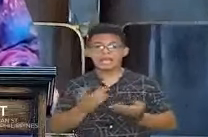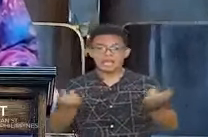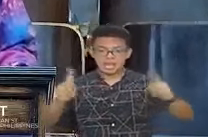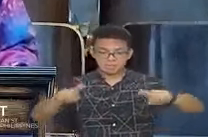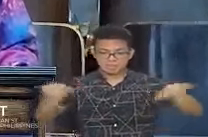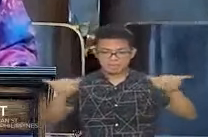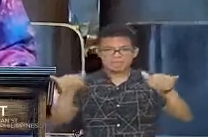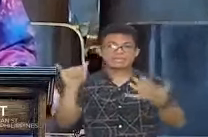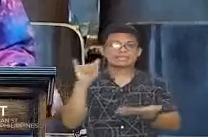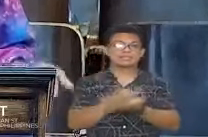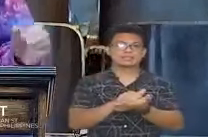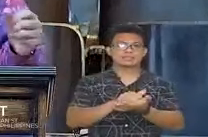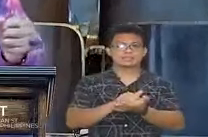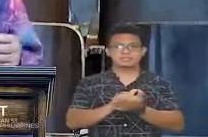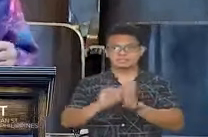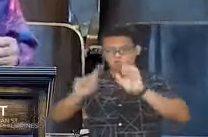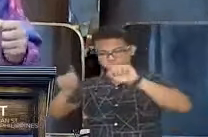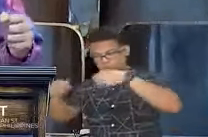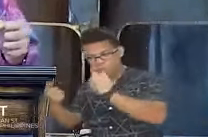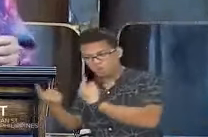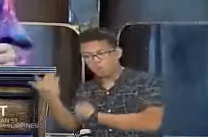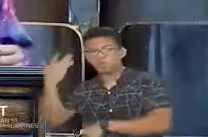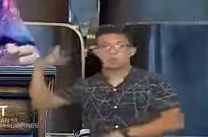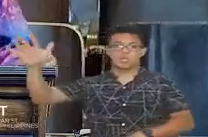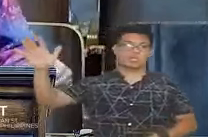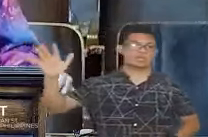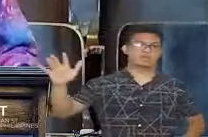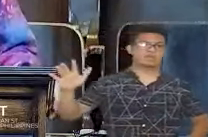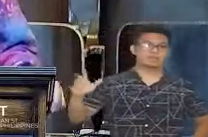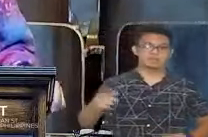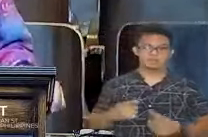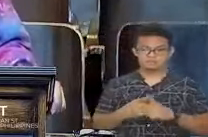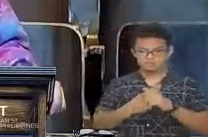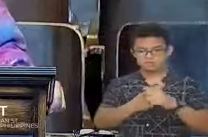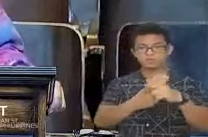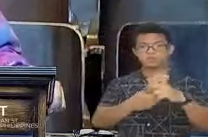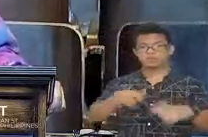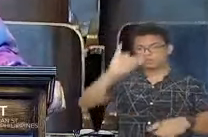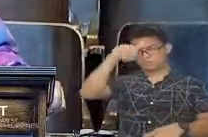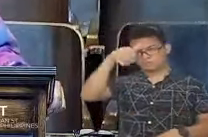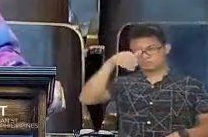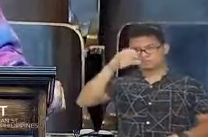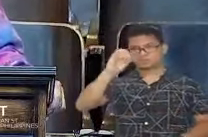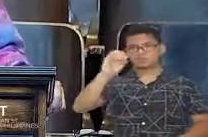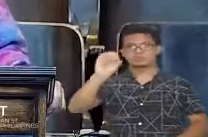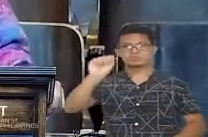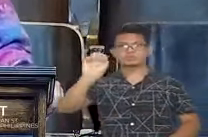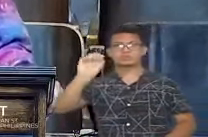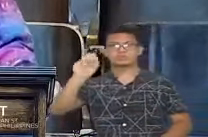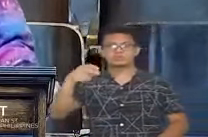Get out of something like that, and he ran away. He ran away.